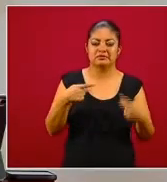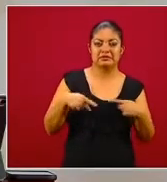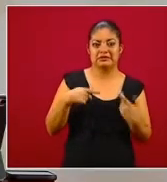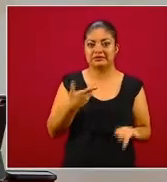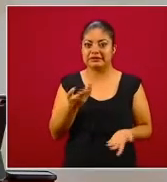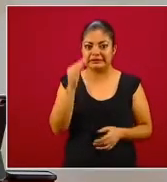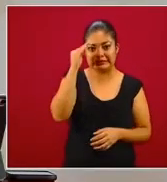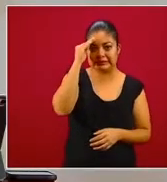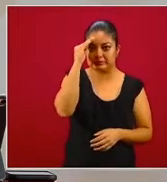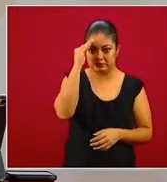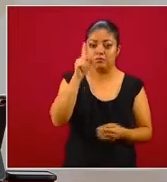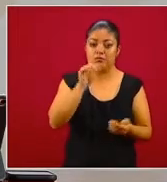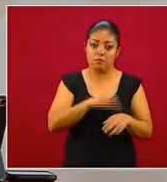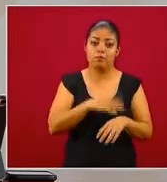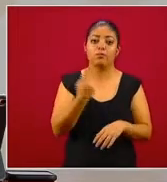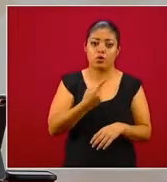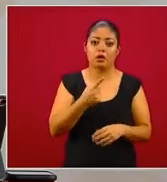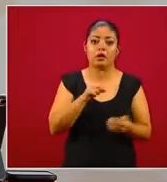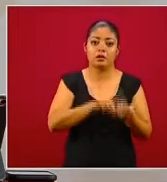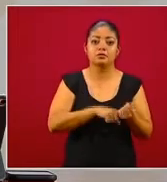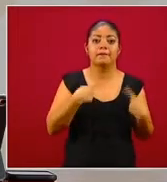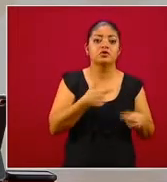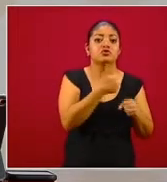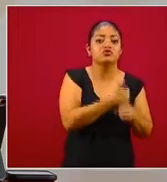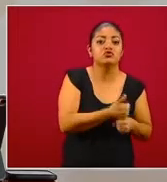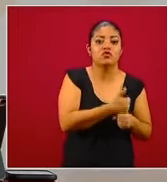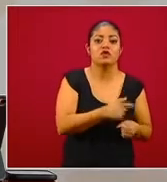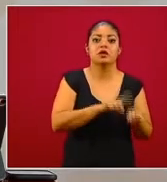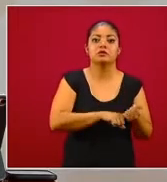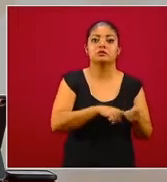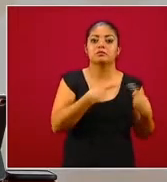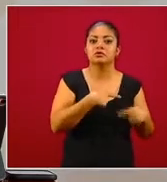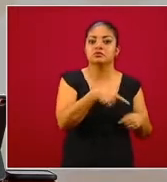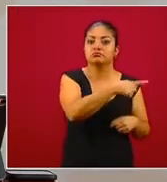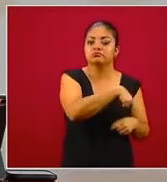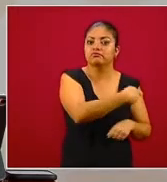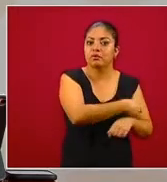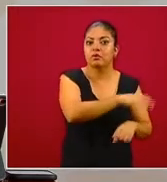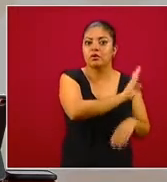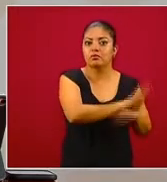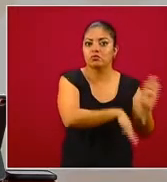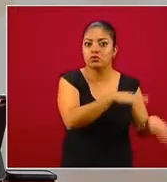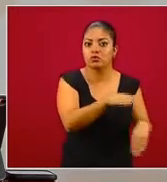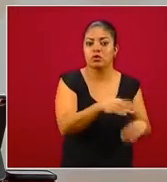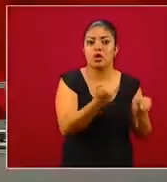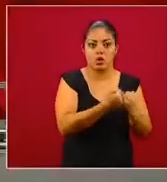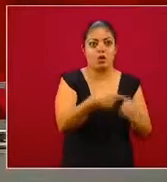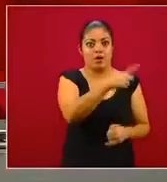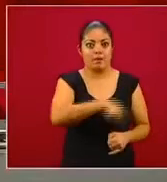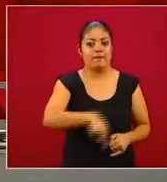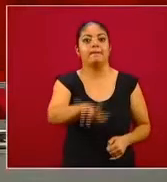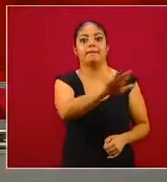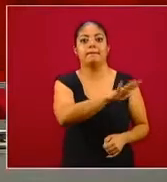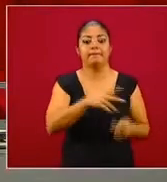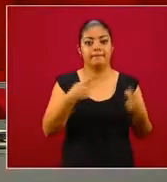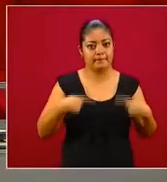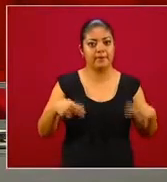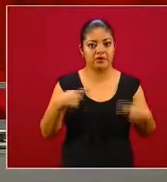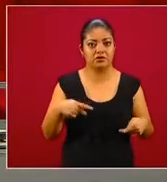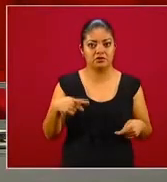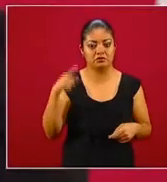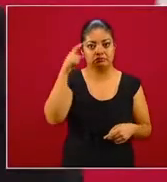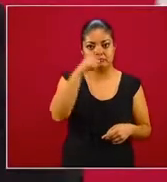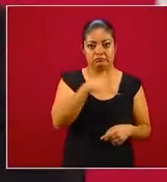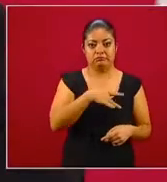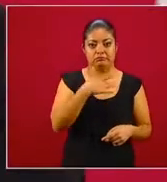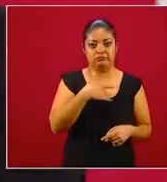personas que sufren, people para who are los que se han sentido suffering, for heridos o people se who han have sentido heridos, lost their para loved la sociedad en su ones. conjunto, All of this together is que just too está much. consciente de They're lo que está aware of ocurriendo what's y